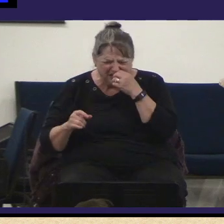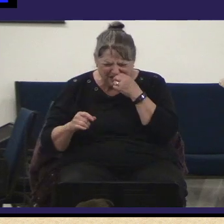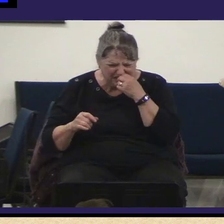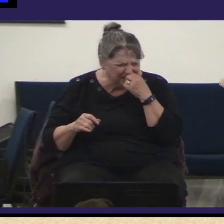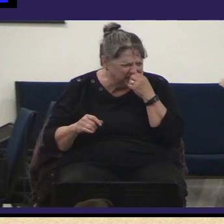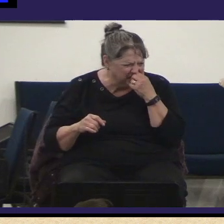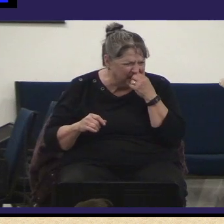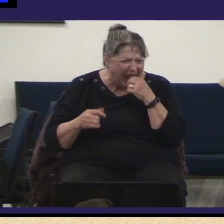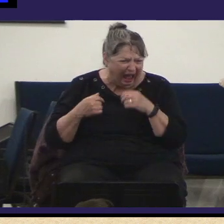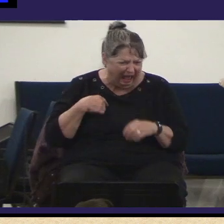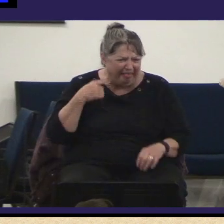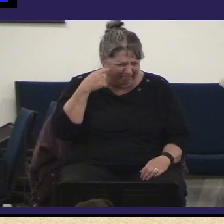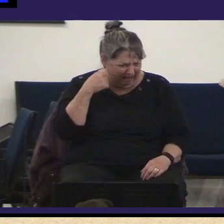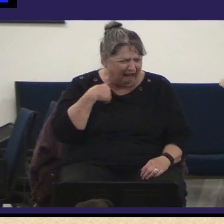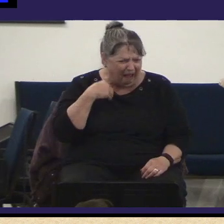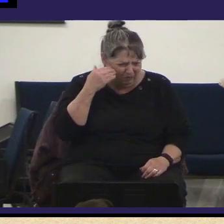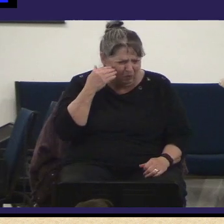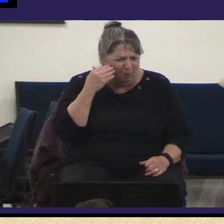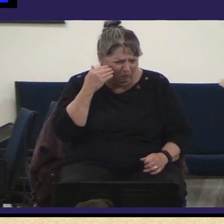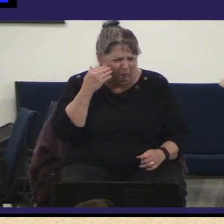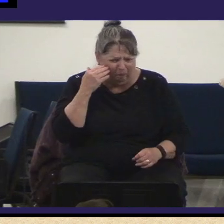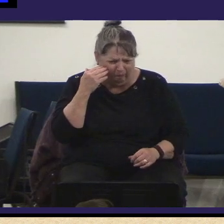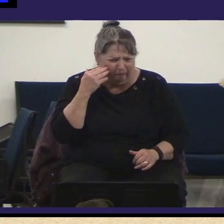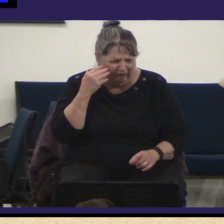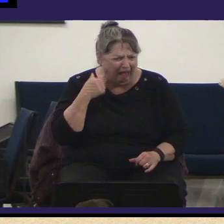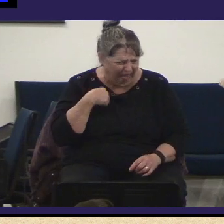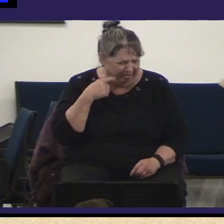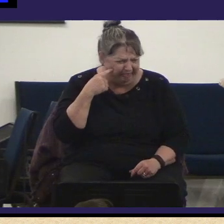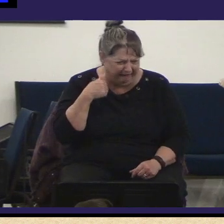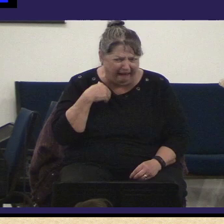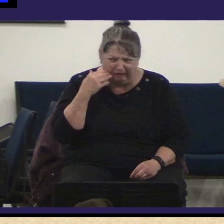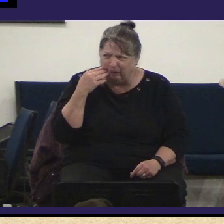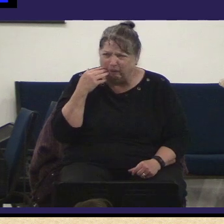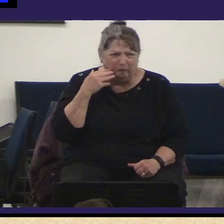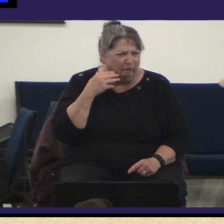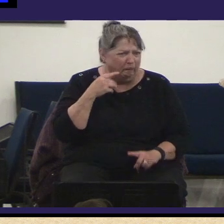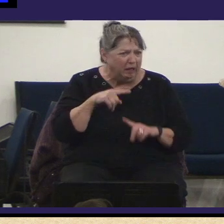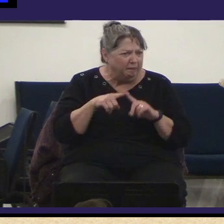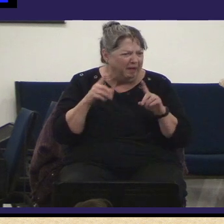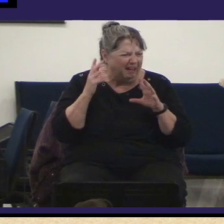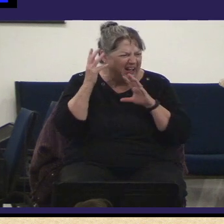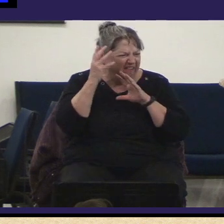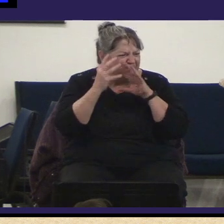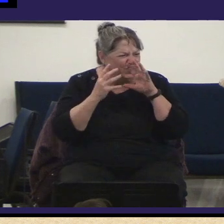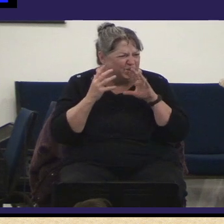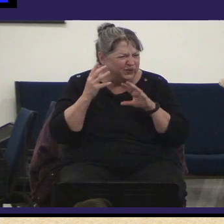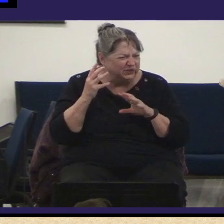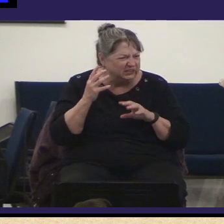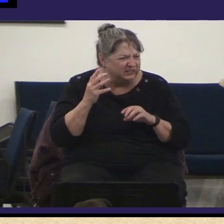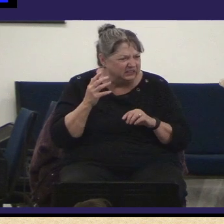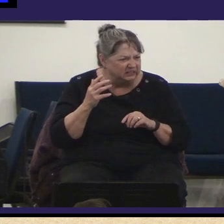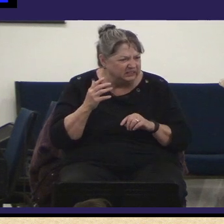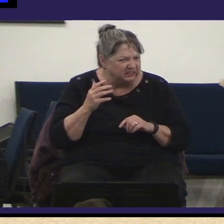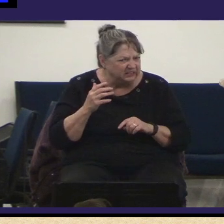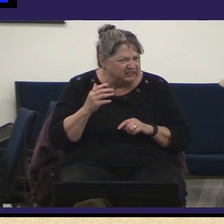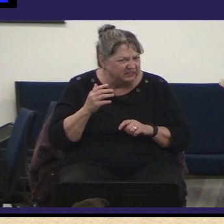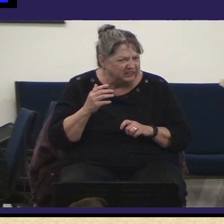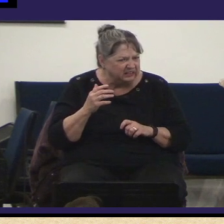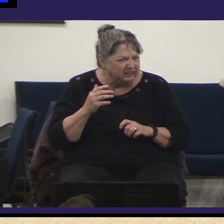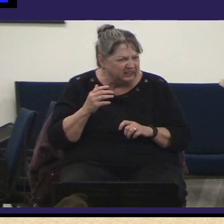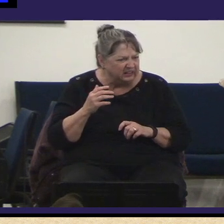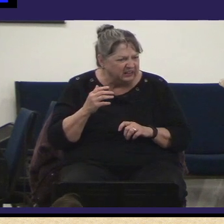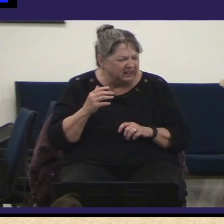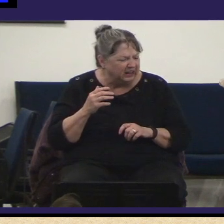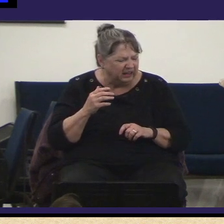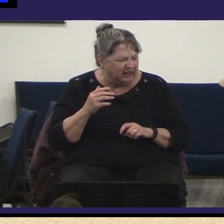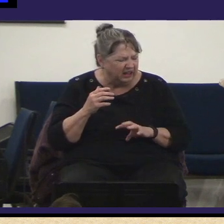she did. Oh yes, she thought she knew, but she did not know. And the devil